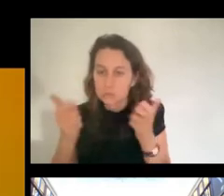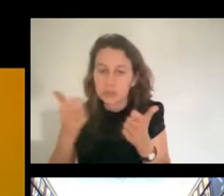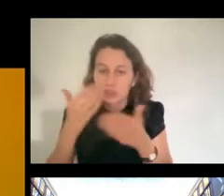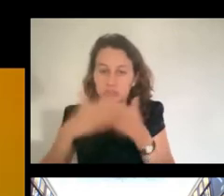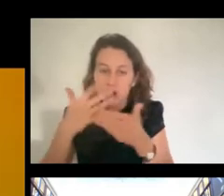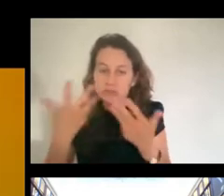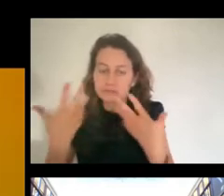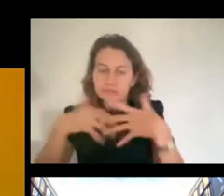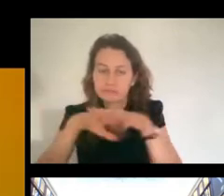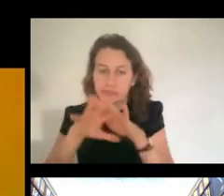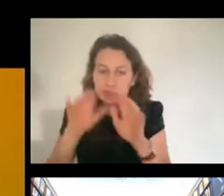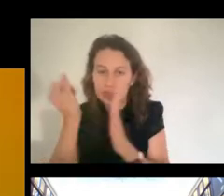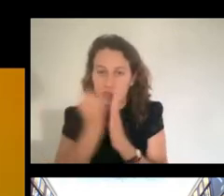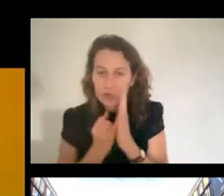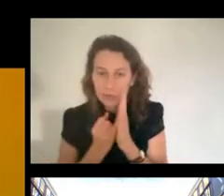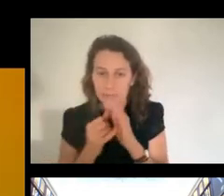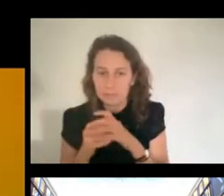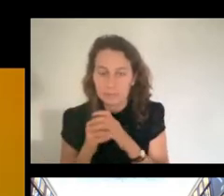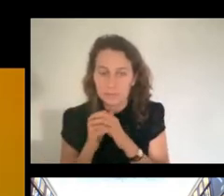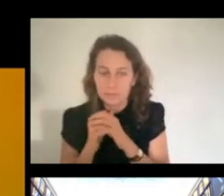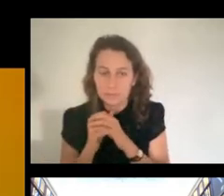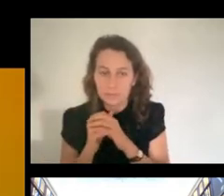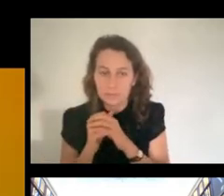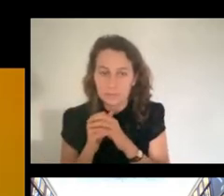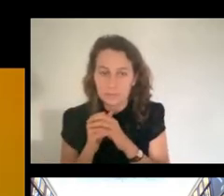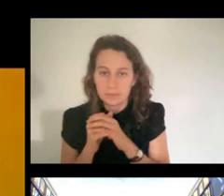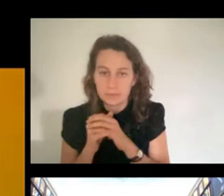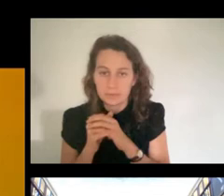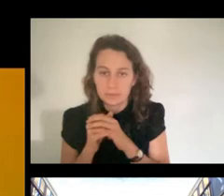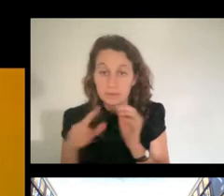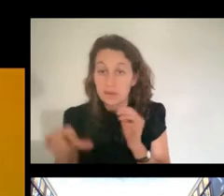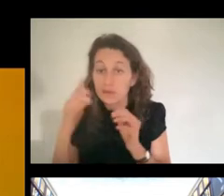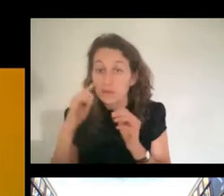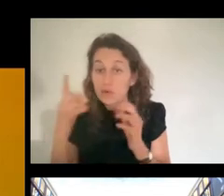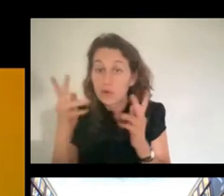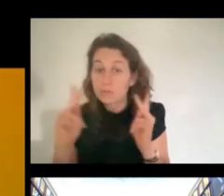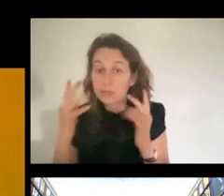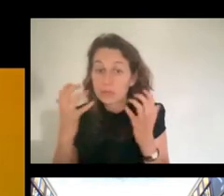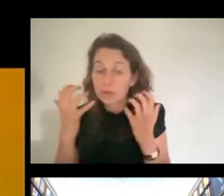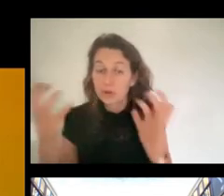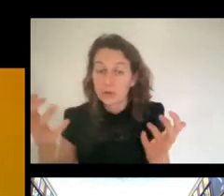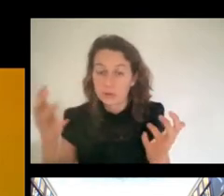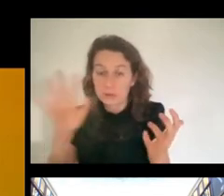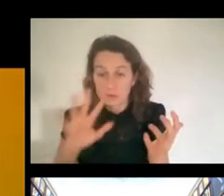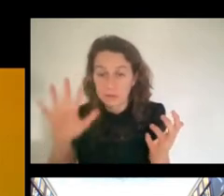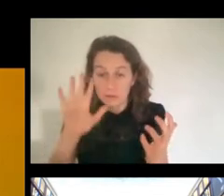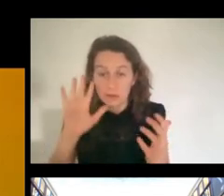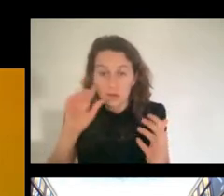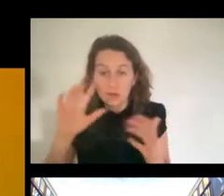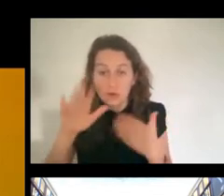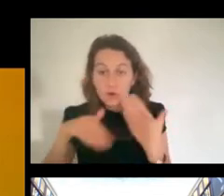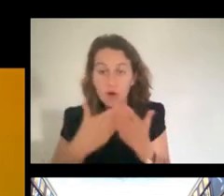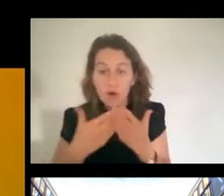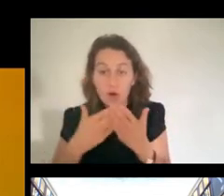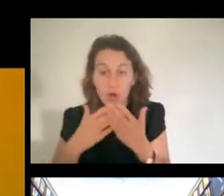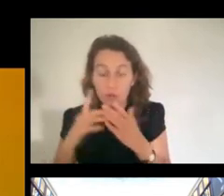the artwork. And I think that for the audience that doesn't know, this process took taking all the macro photos.